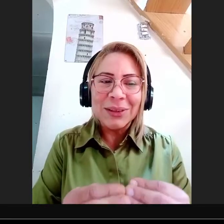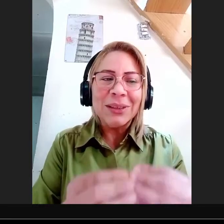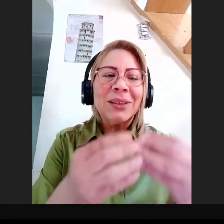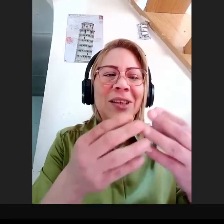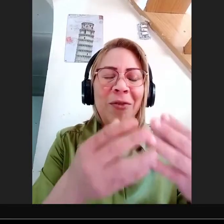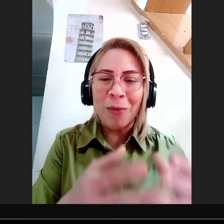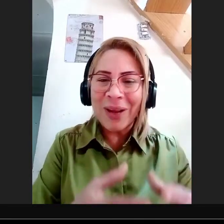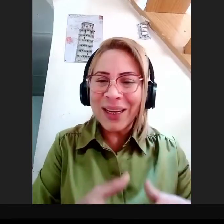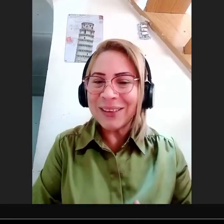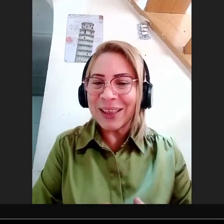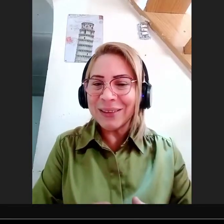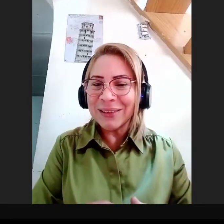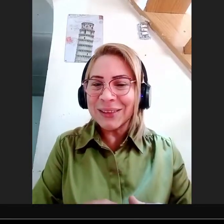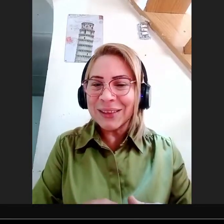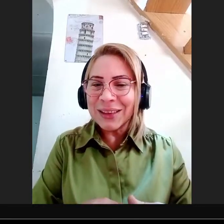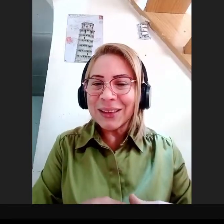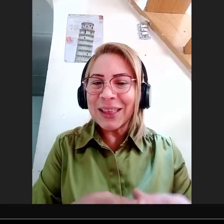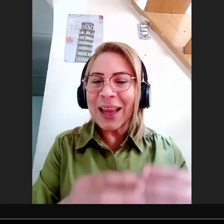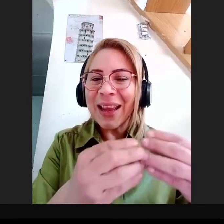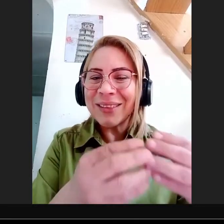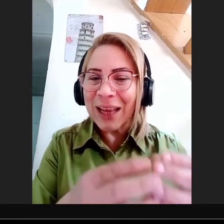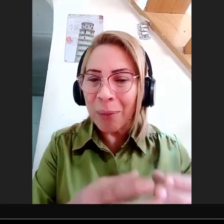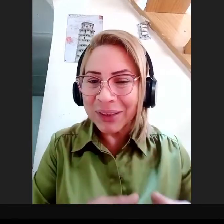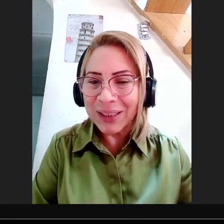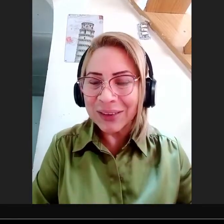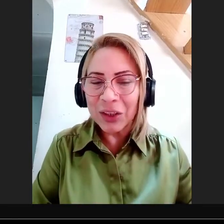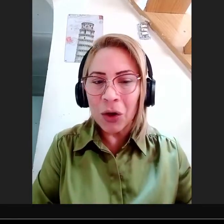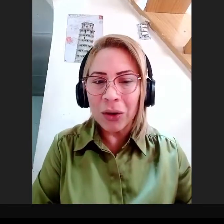although they should be disseminating this information,